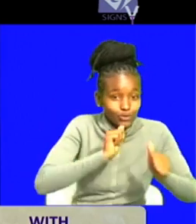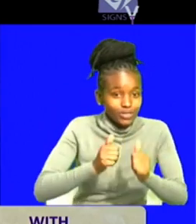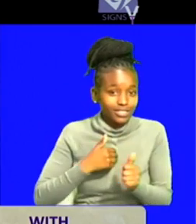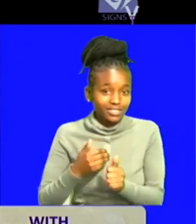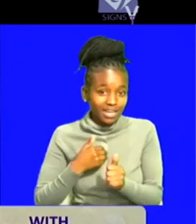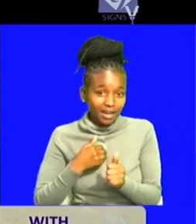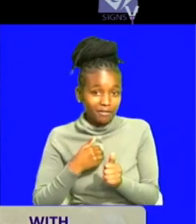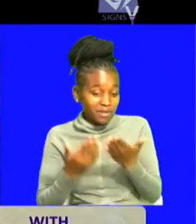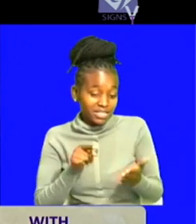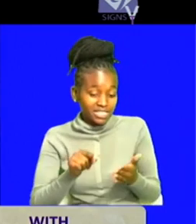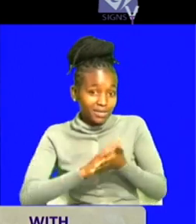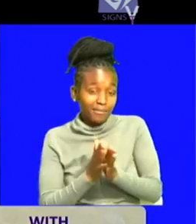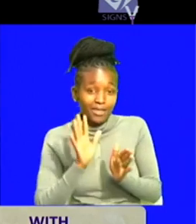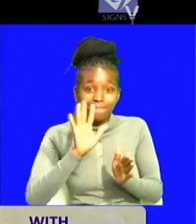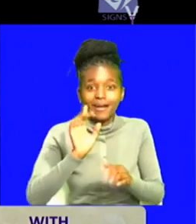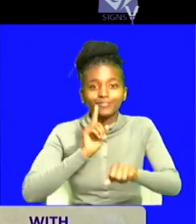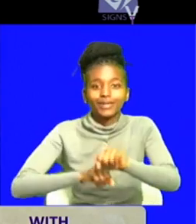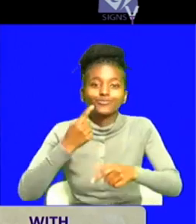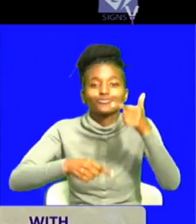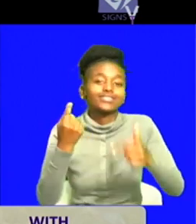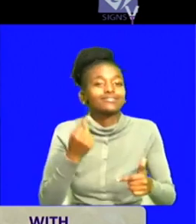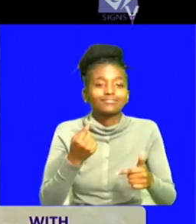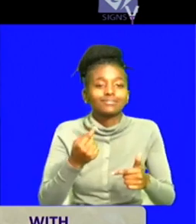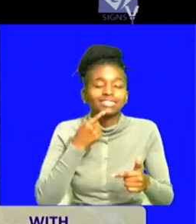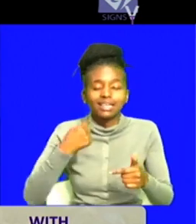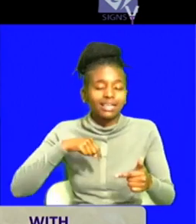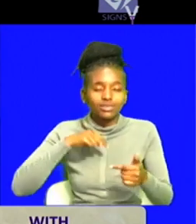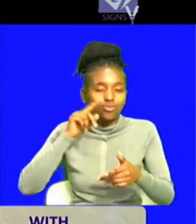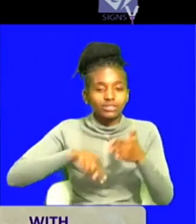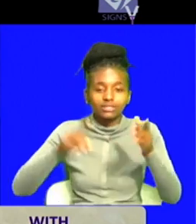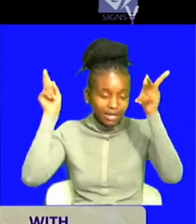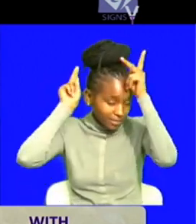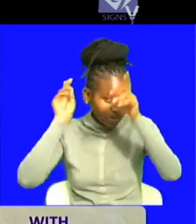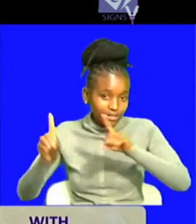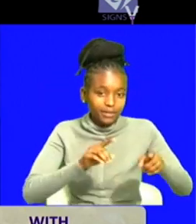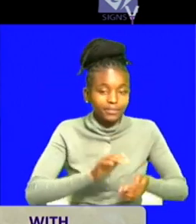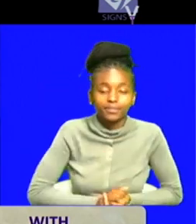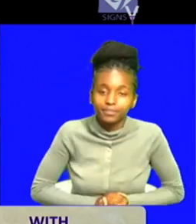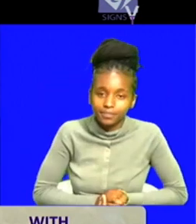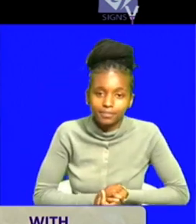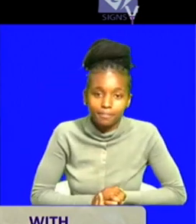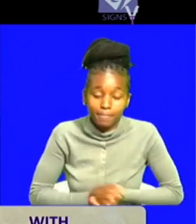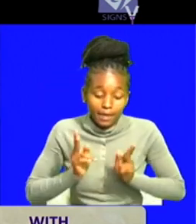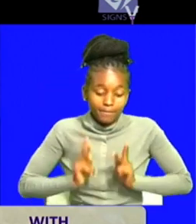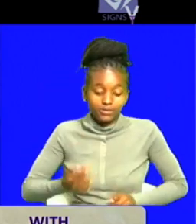nne hii kwa yao ya tano sasa. What are the areas you think? Personally, I think